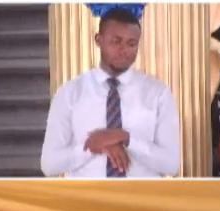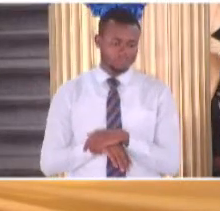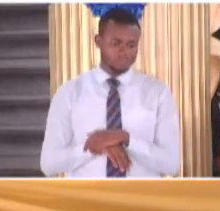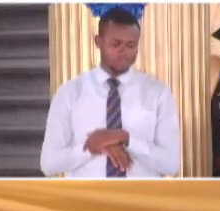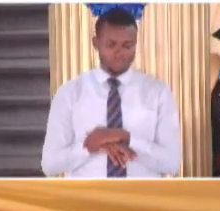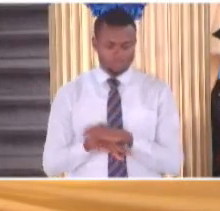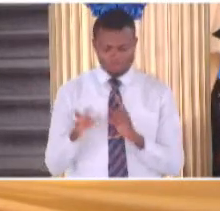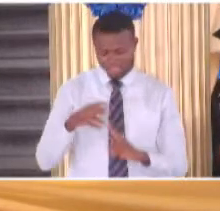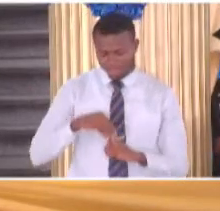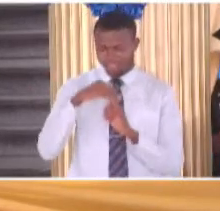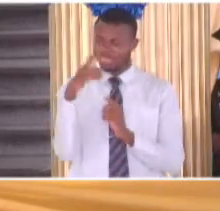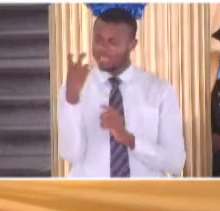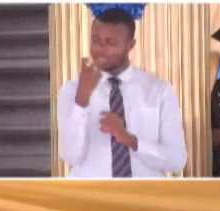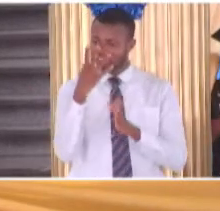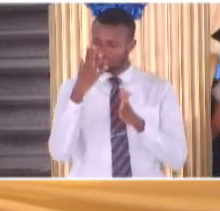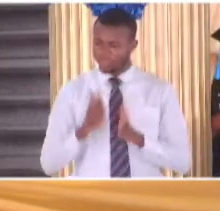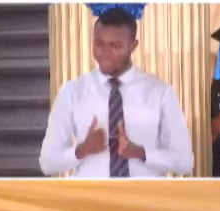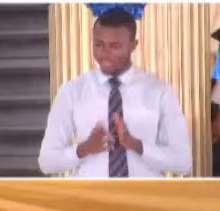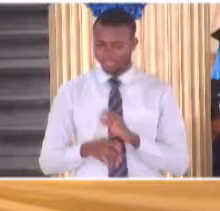speaker,